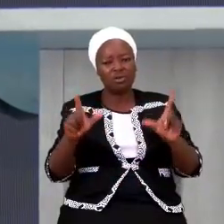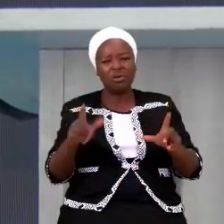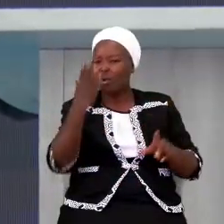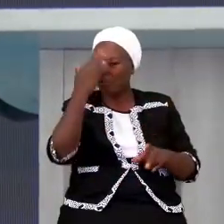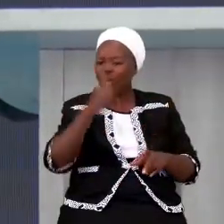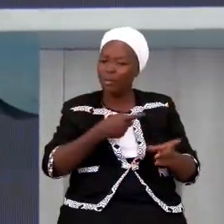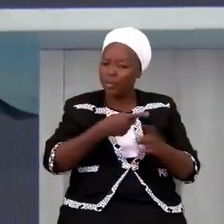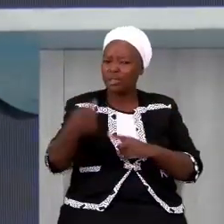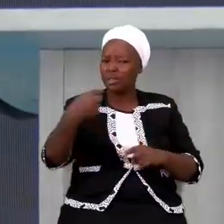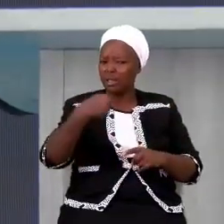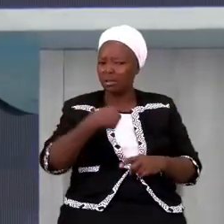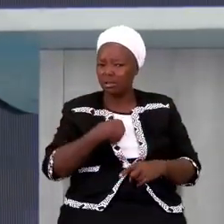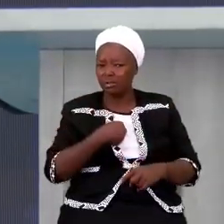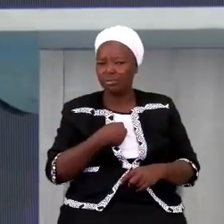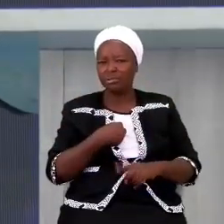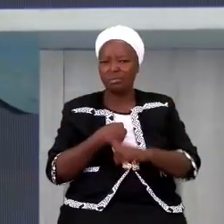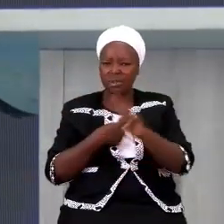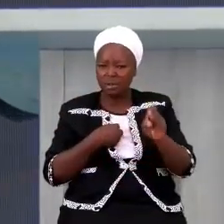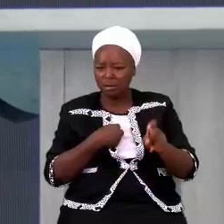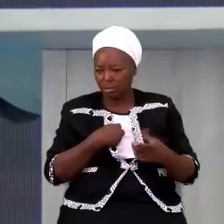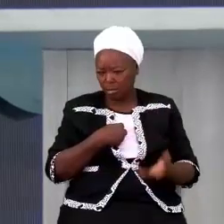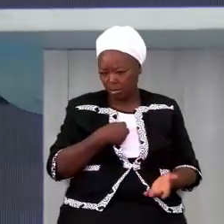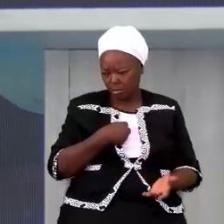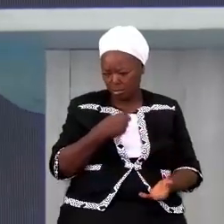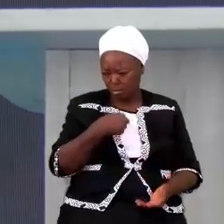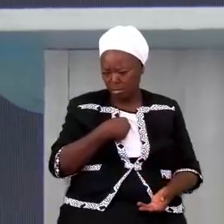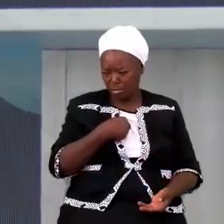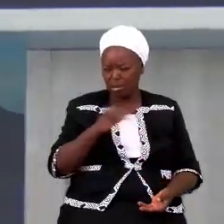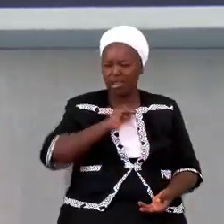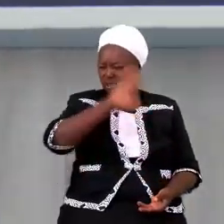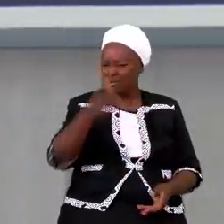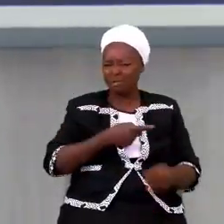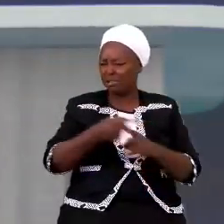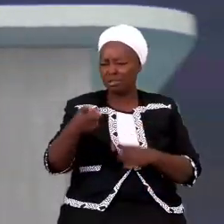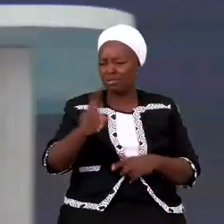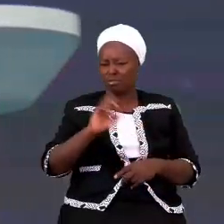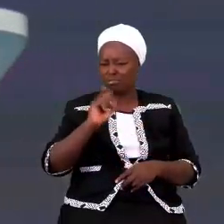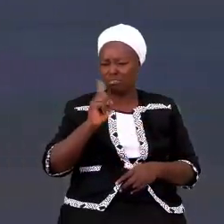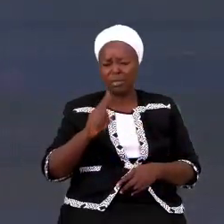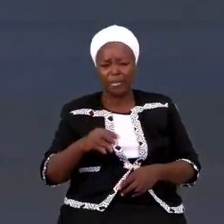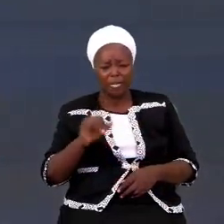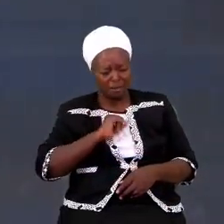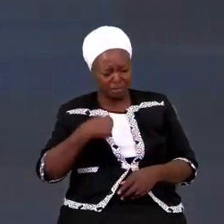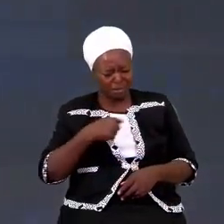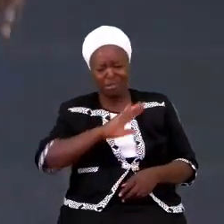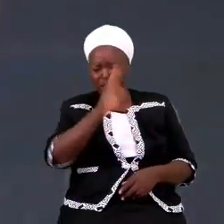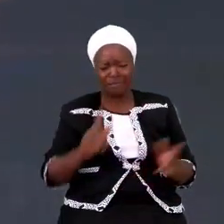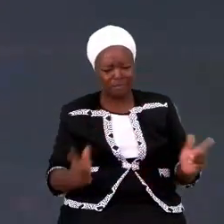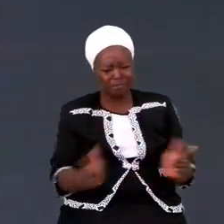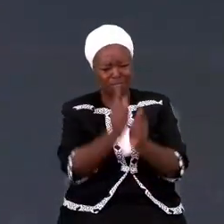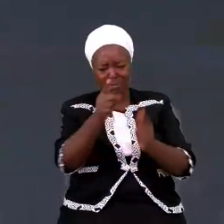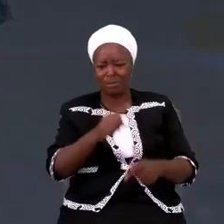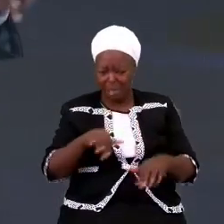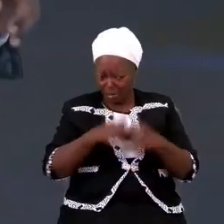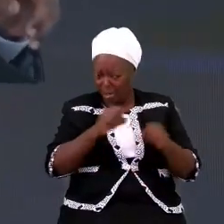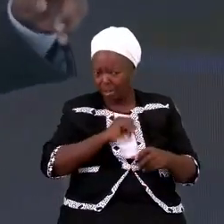known you. I've never met you. How would I be persecuting you? Everything you do against the members